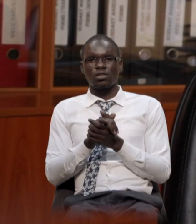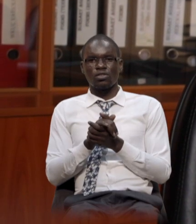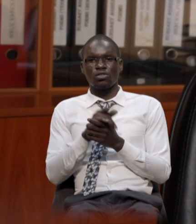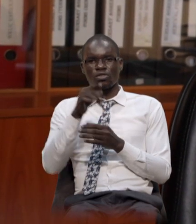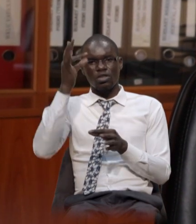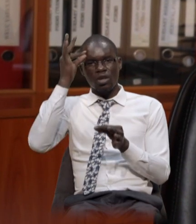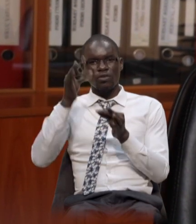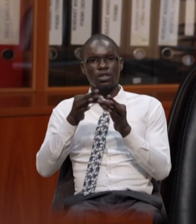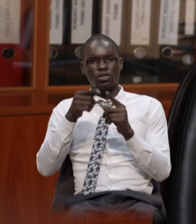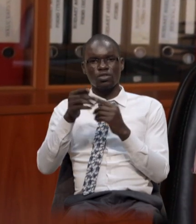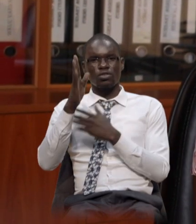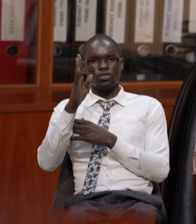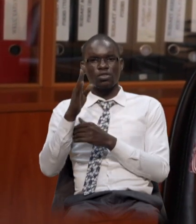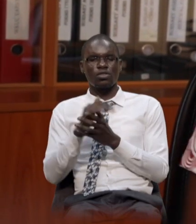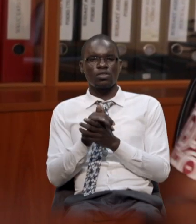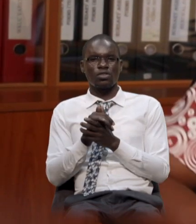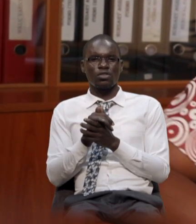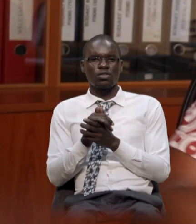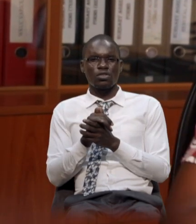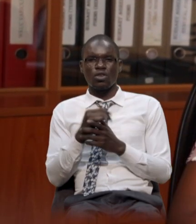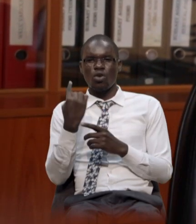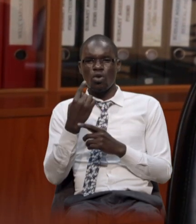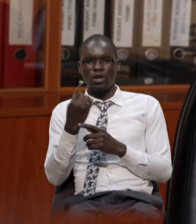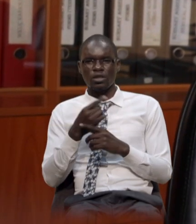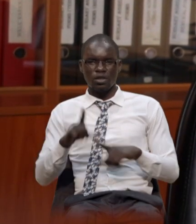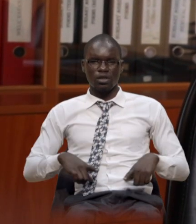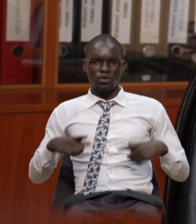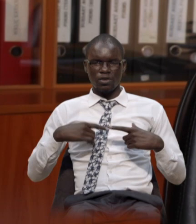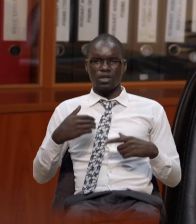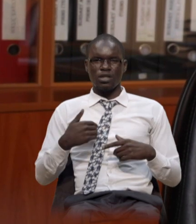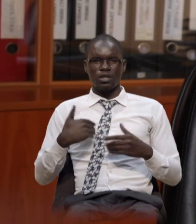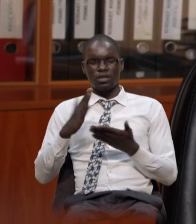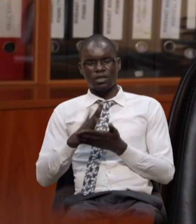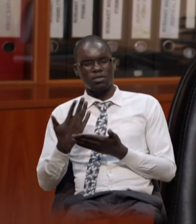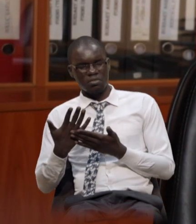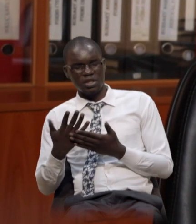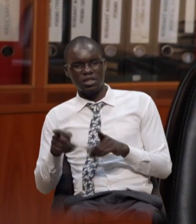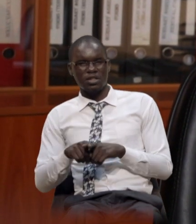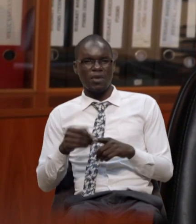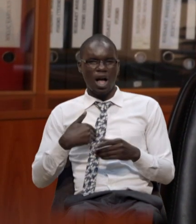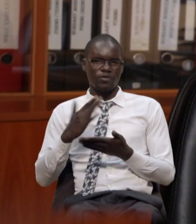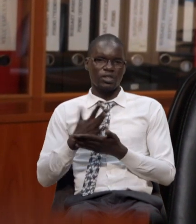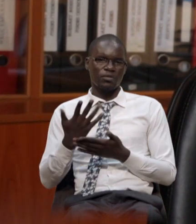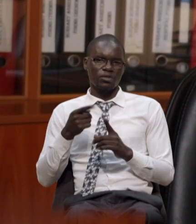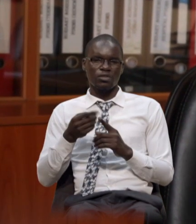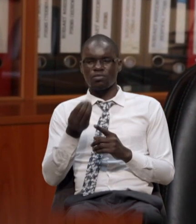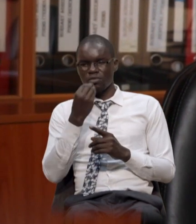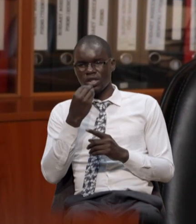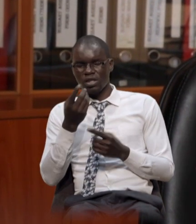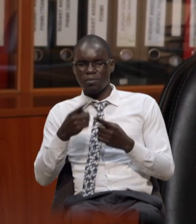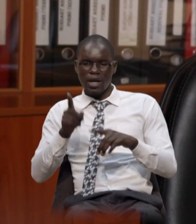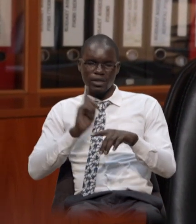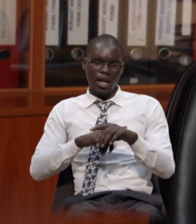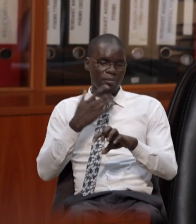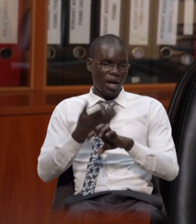you faithful to God, or just you are living because you had something, some means to, or something to eat? But when the hard times